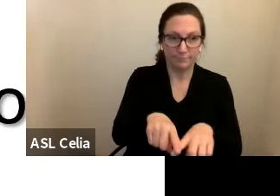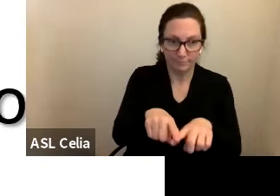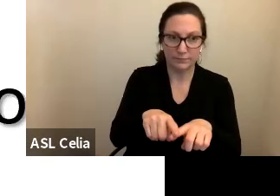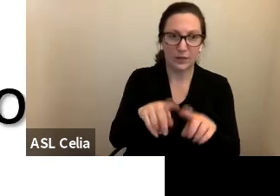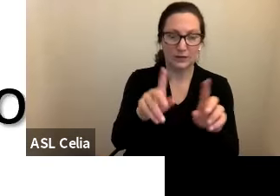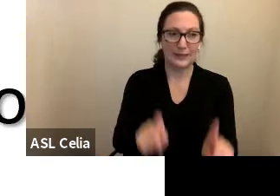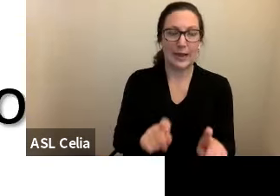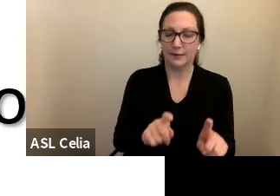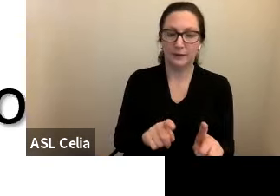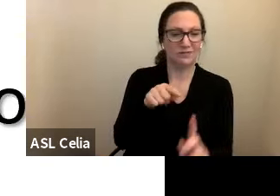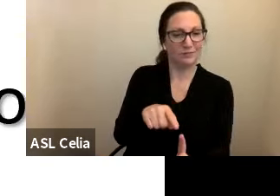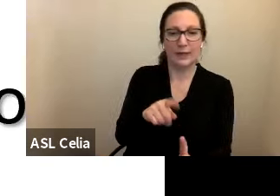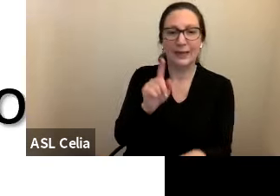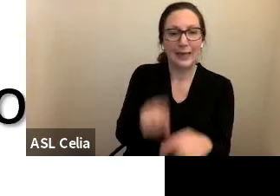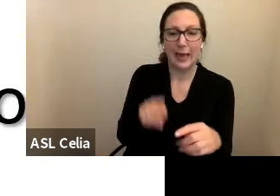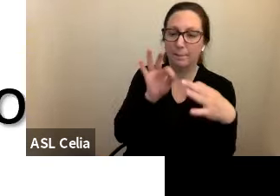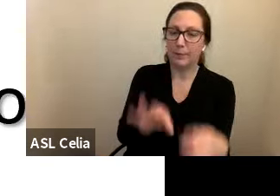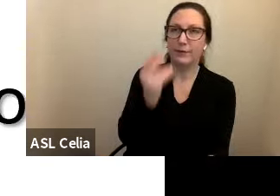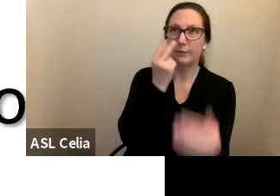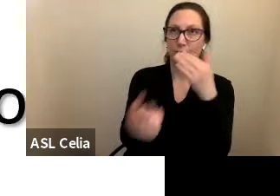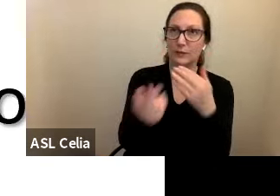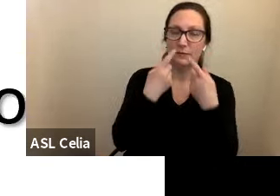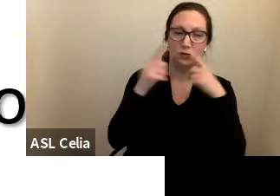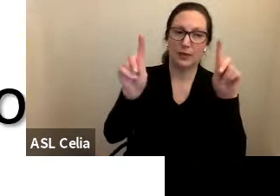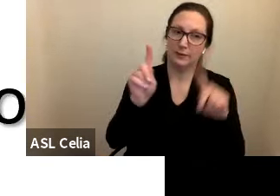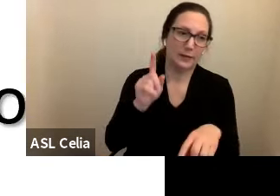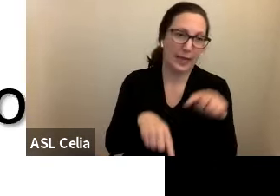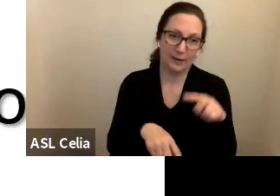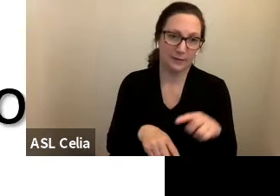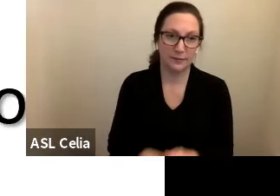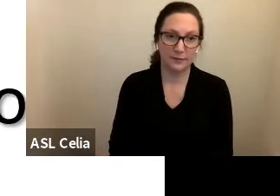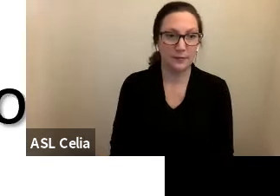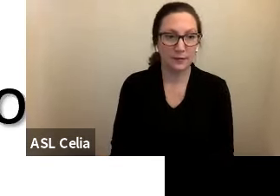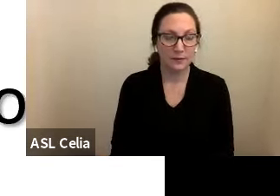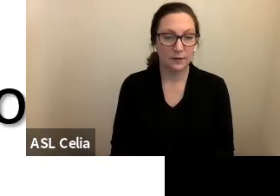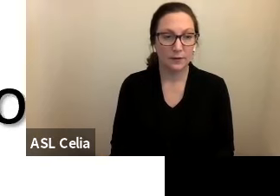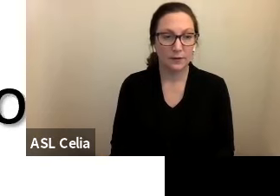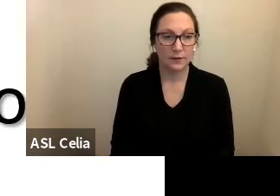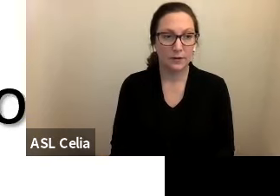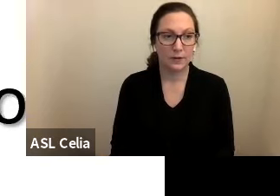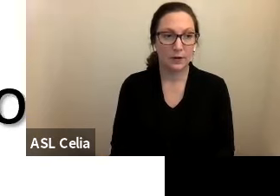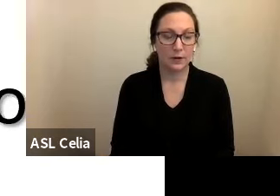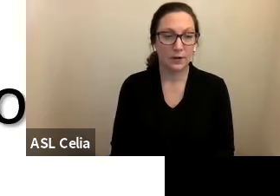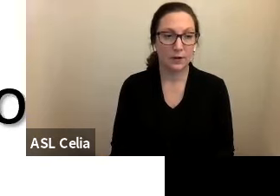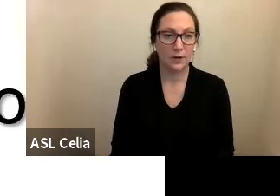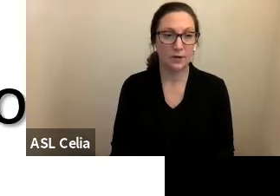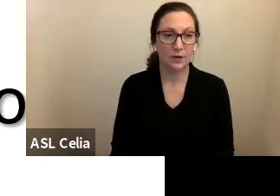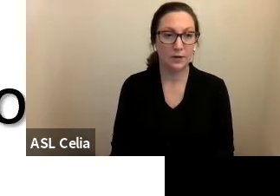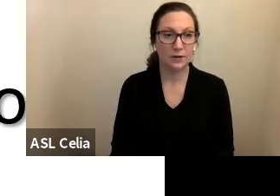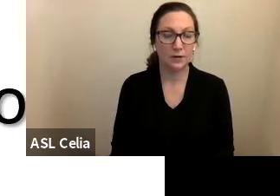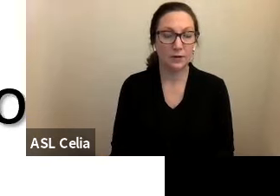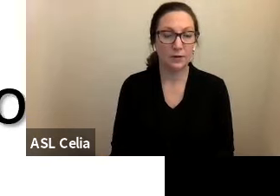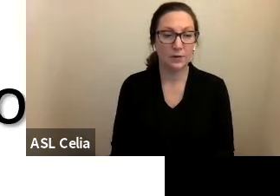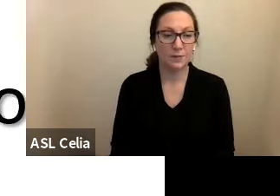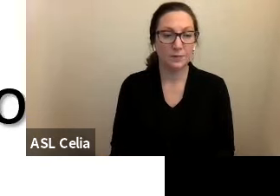predictors or as if they were perfect measures of merit. And that's what, to make that point